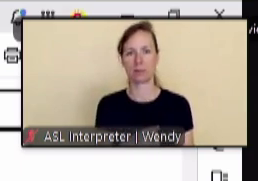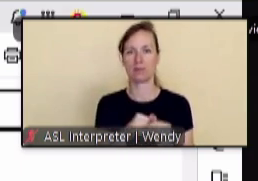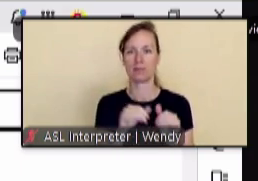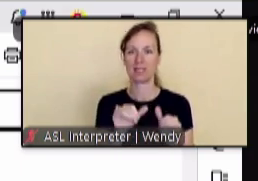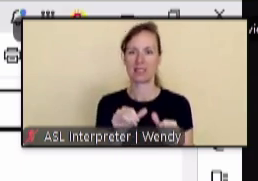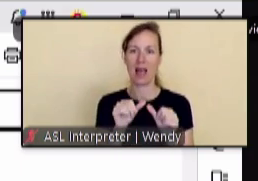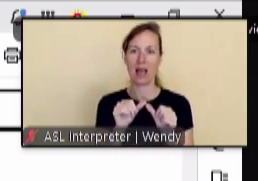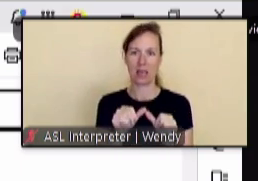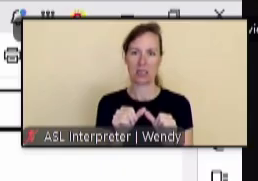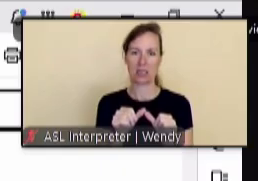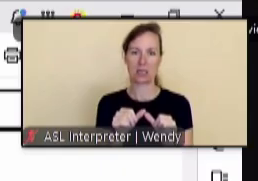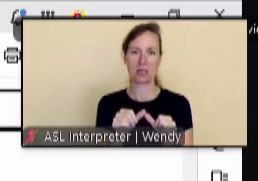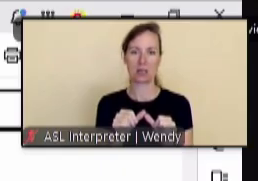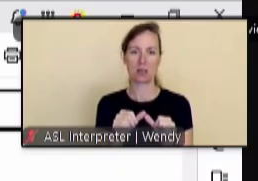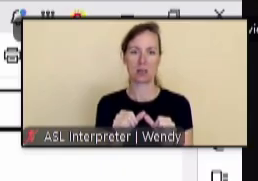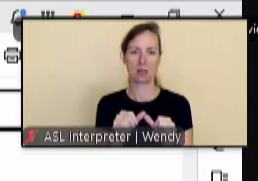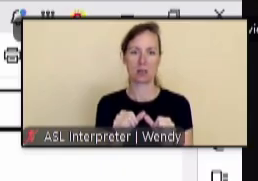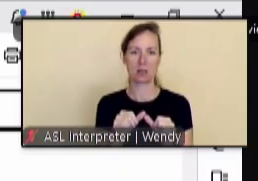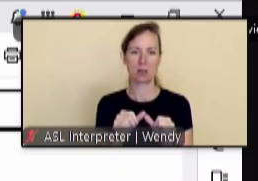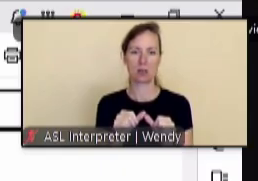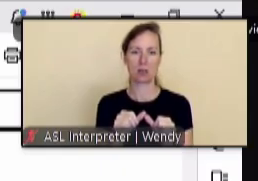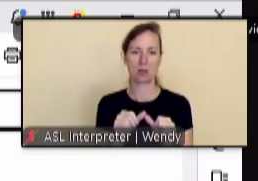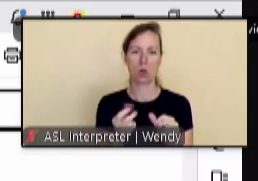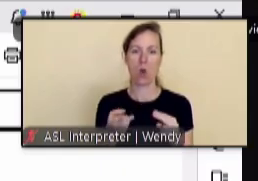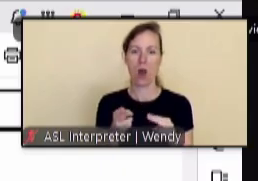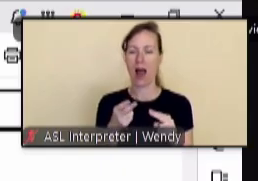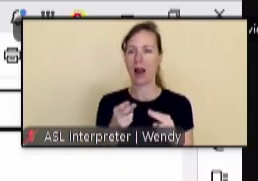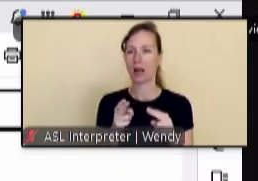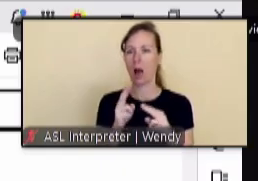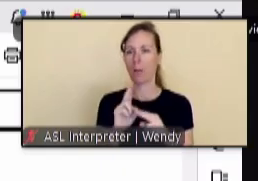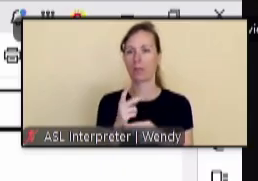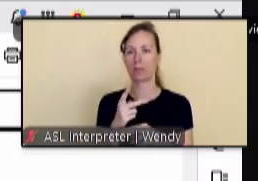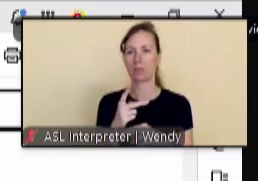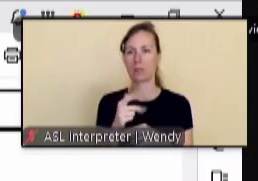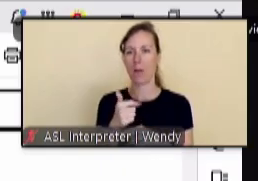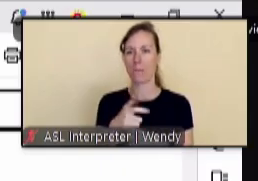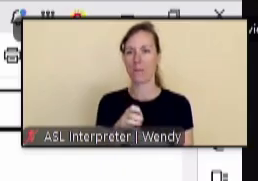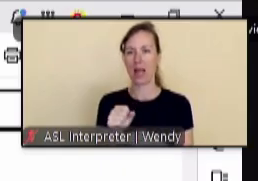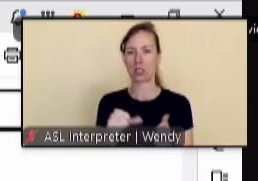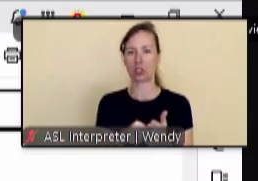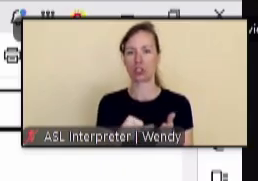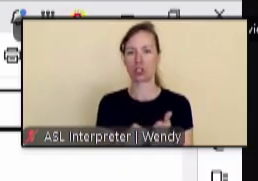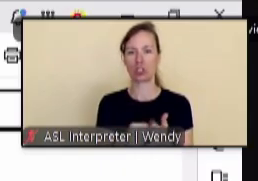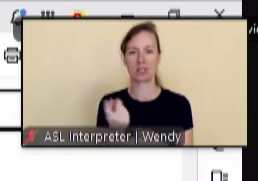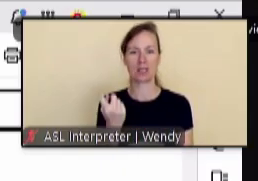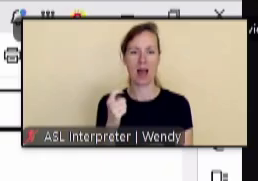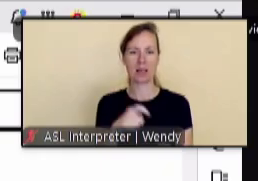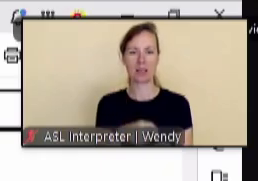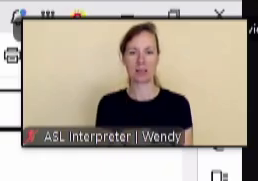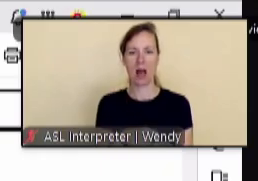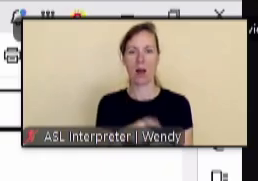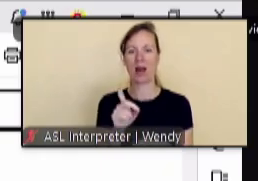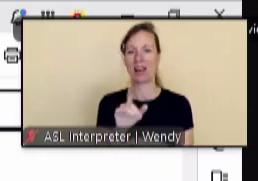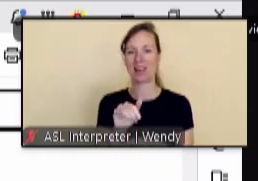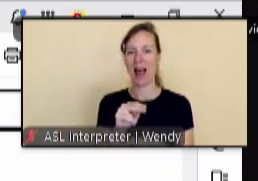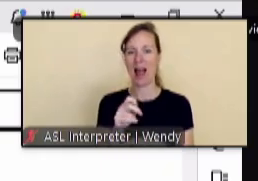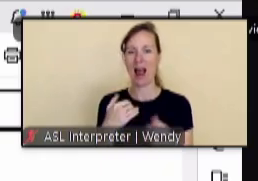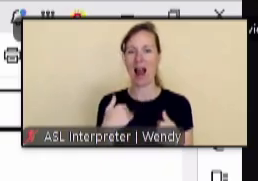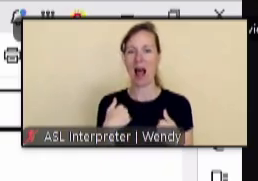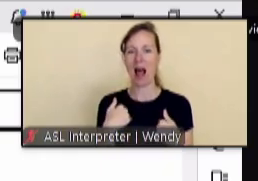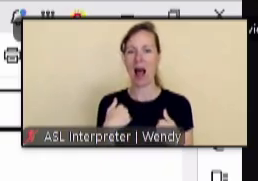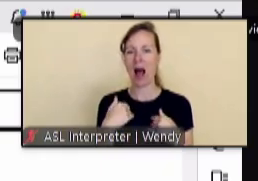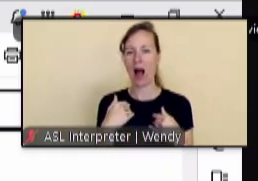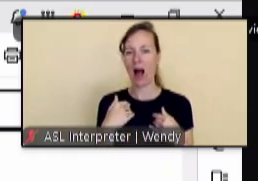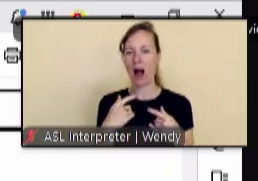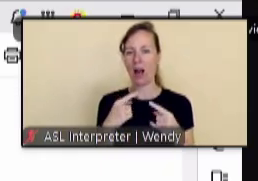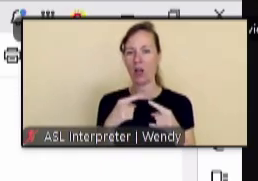consistent with adding up the pages. Last time you saw this, when Diane had her breakouts of general funds, and I think there's a little bit more below this. If we go to the